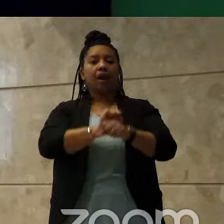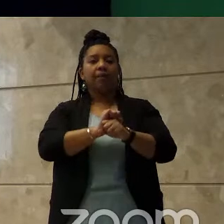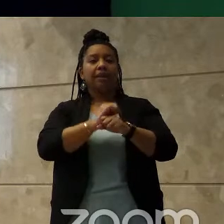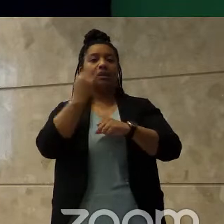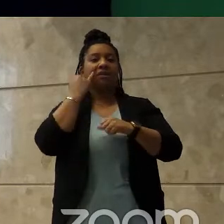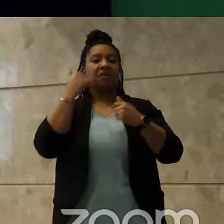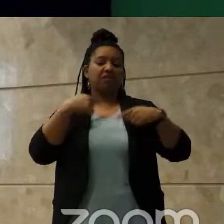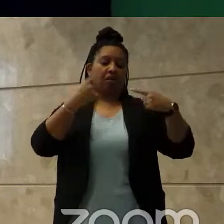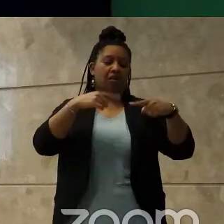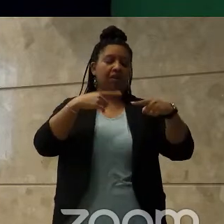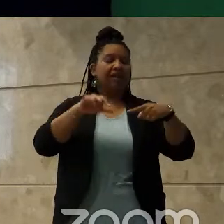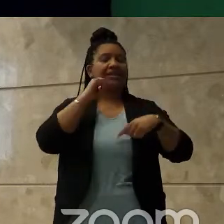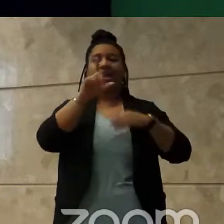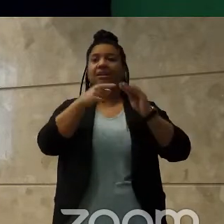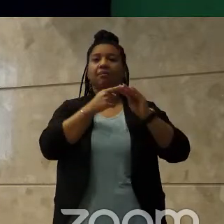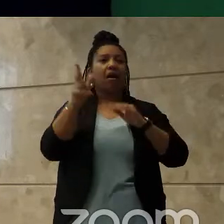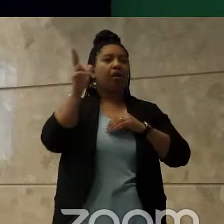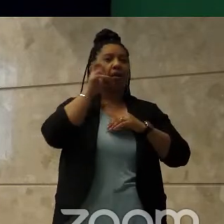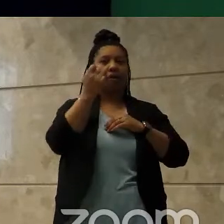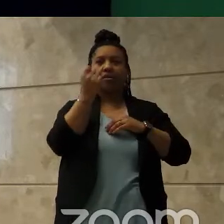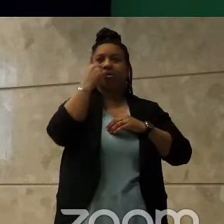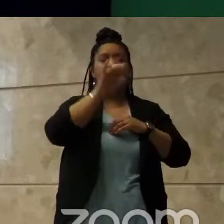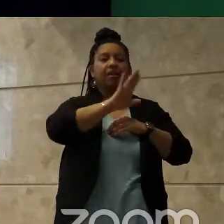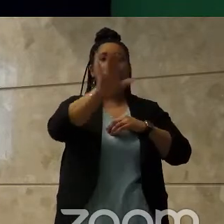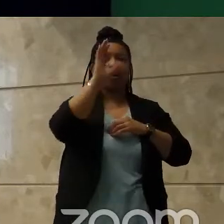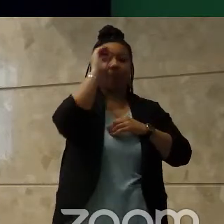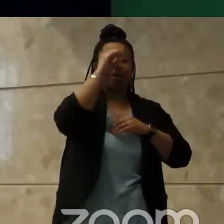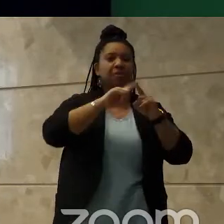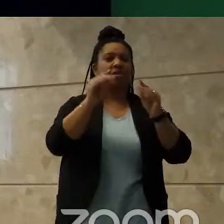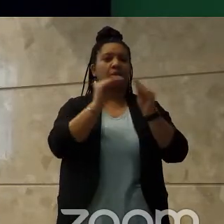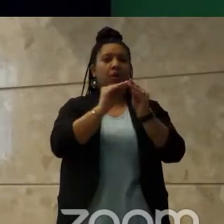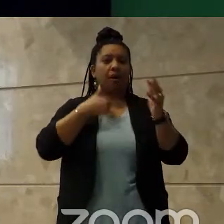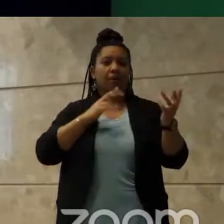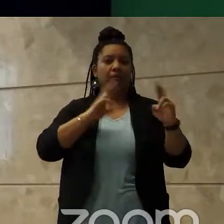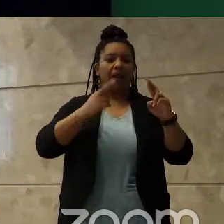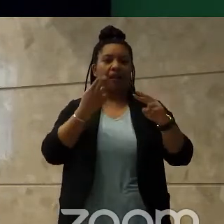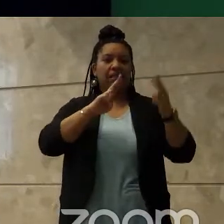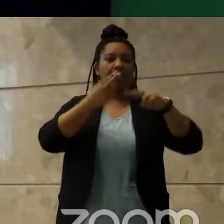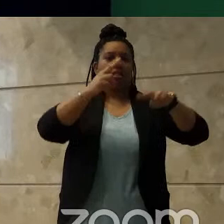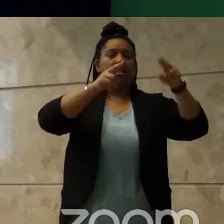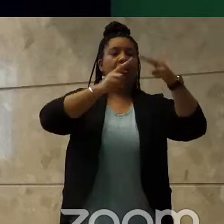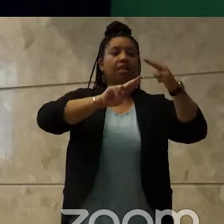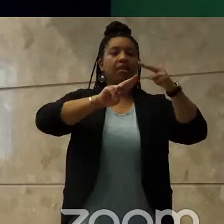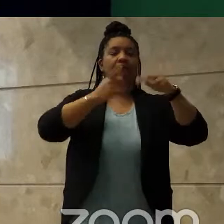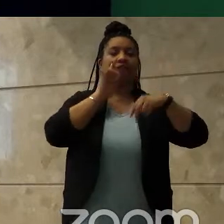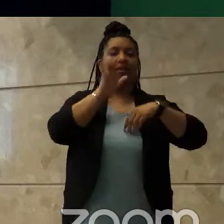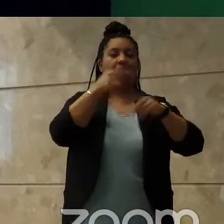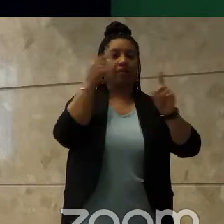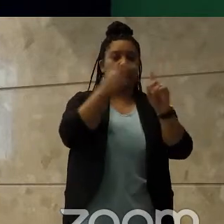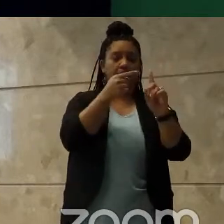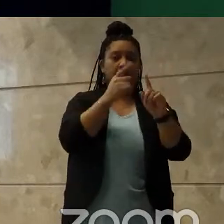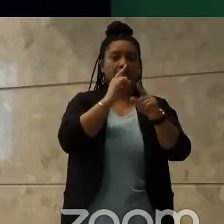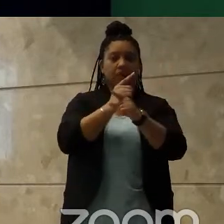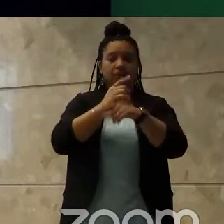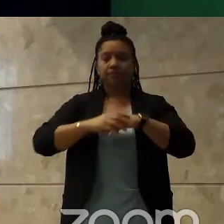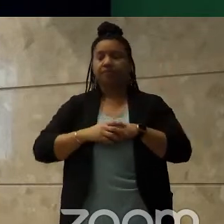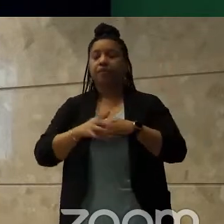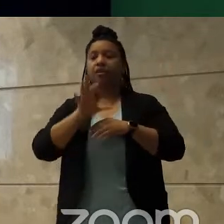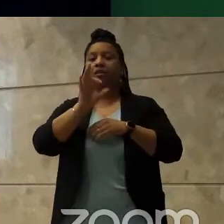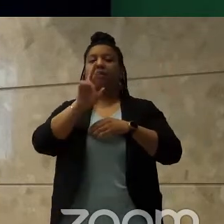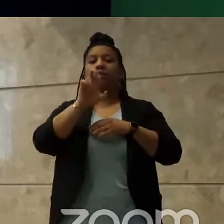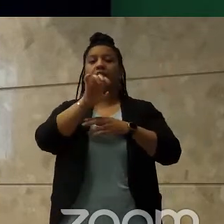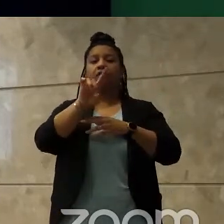other person is saying, but it's more about how do I get ready to get them to make that point. Fred Lawrence, the head of Phi Beta Kappa, says that